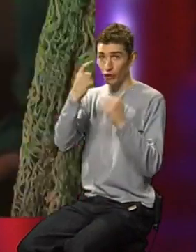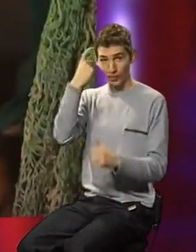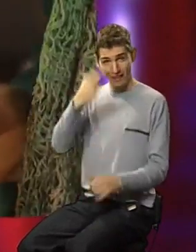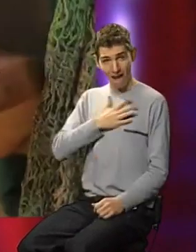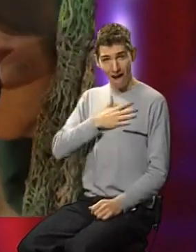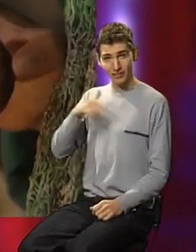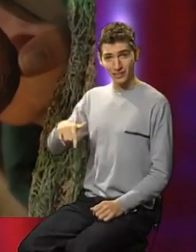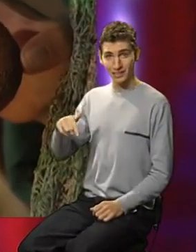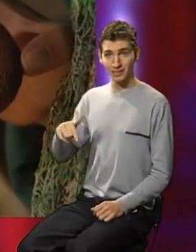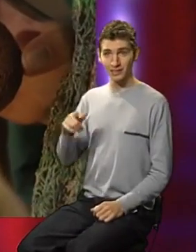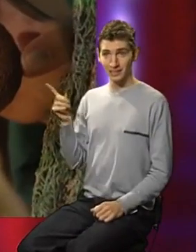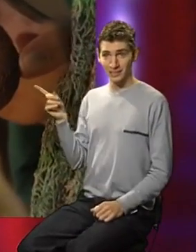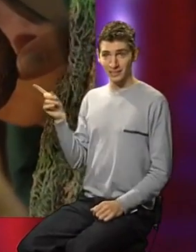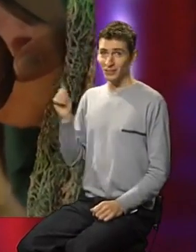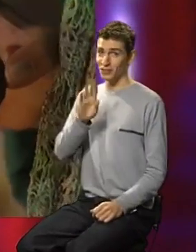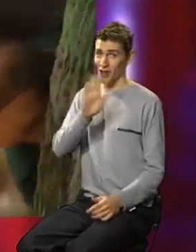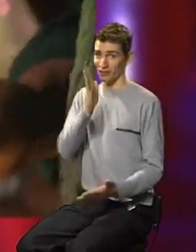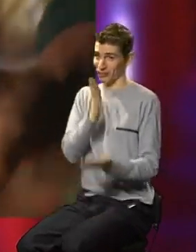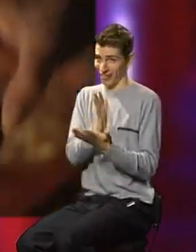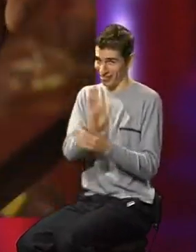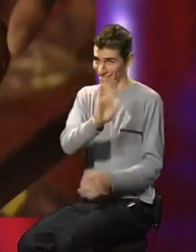one? It isn't real.